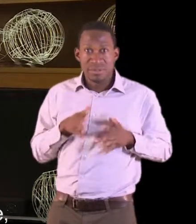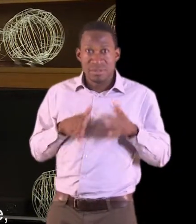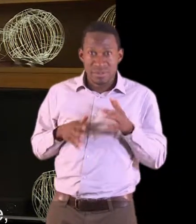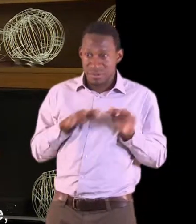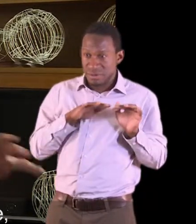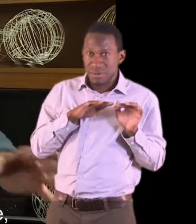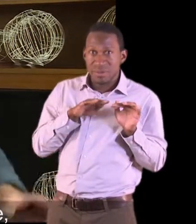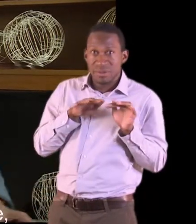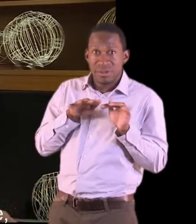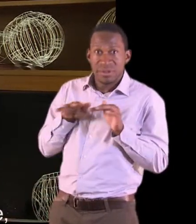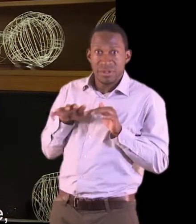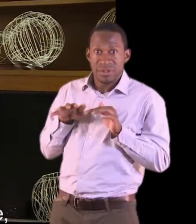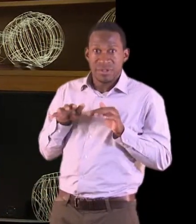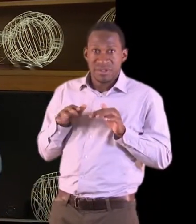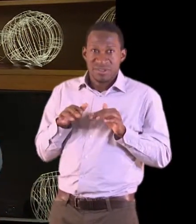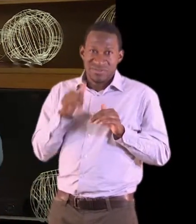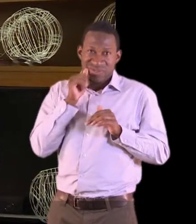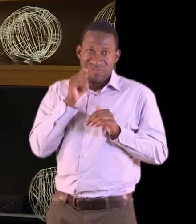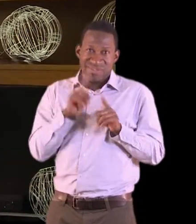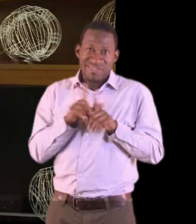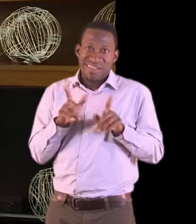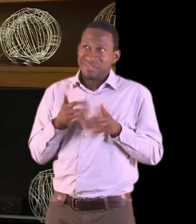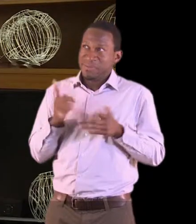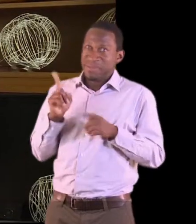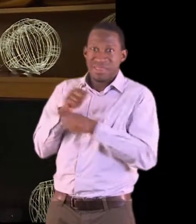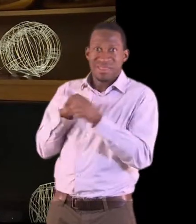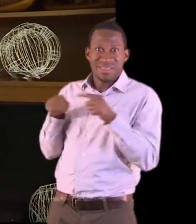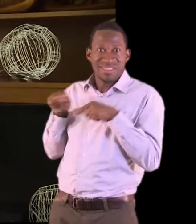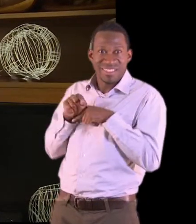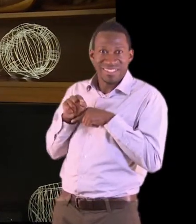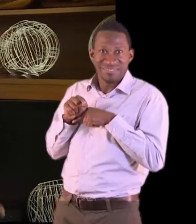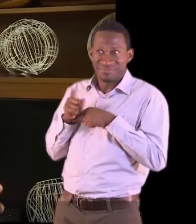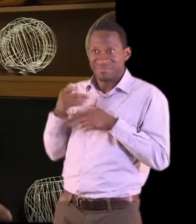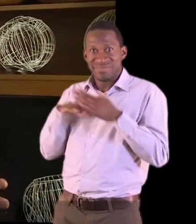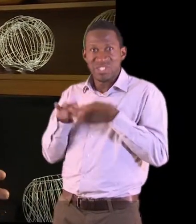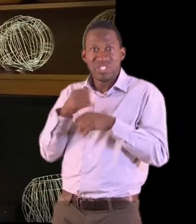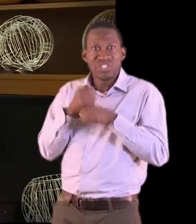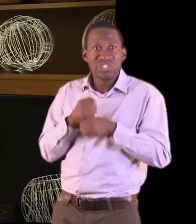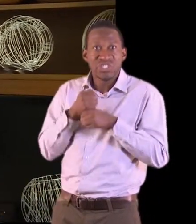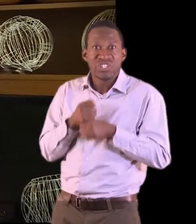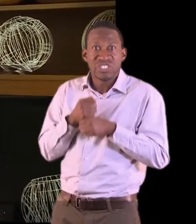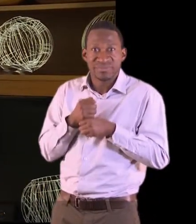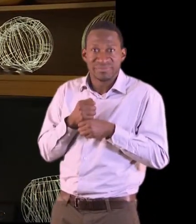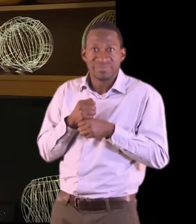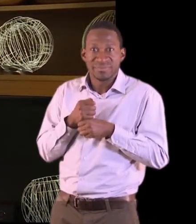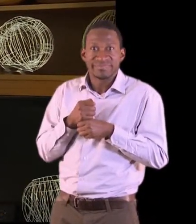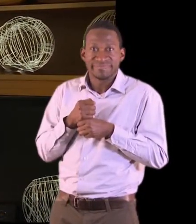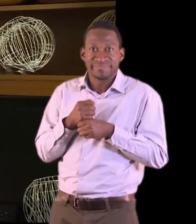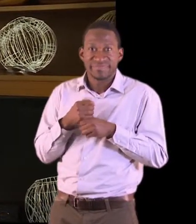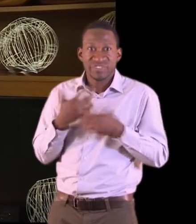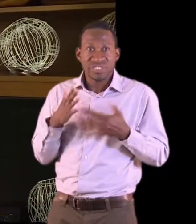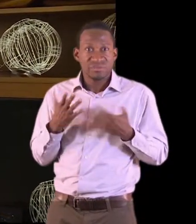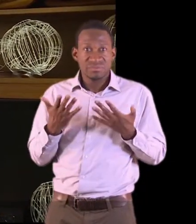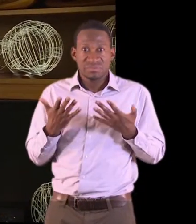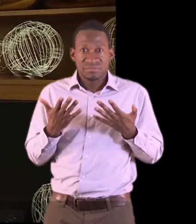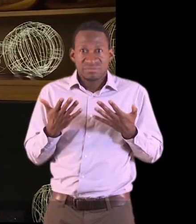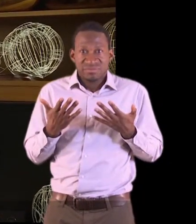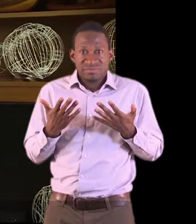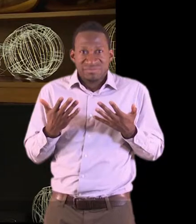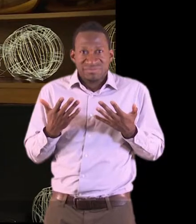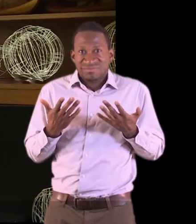the aisle. It's all hushed and there's us kids squeaking and clunking.